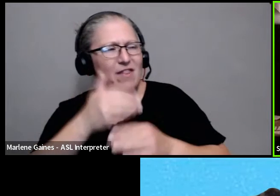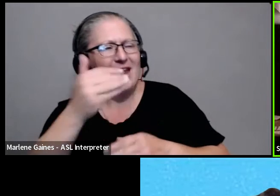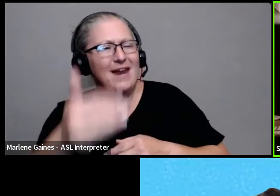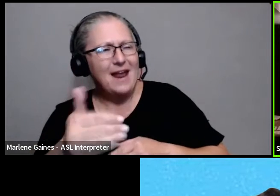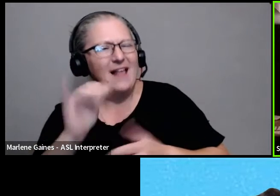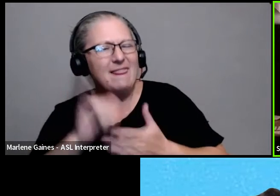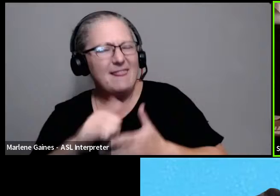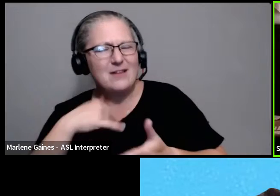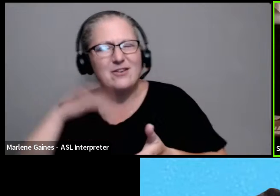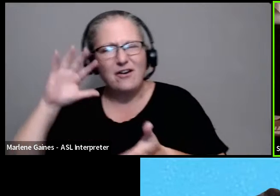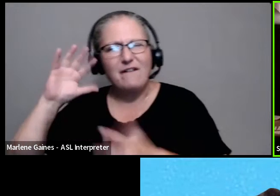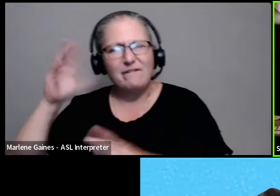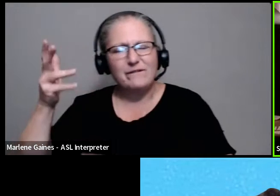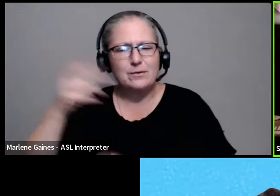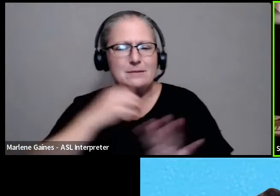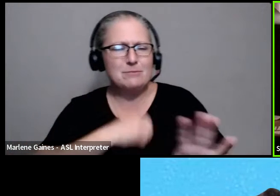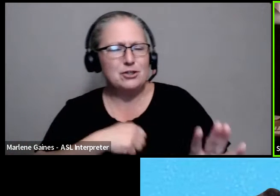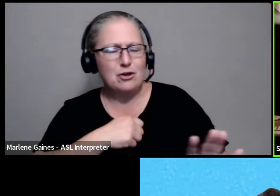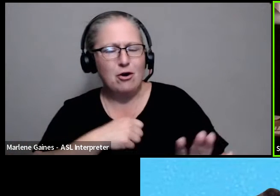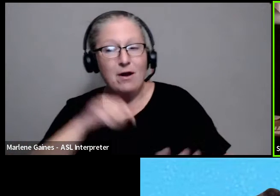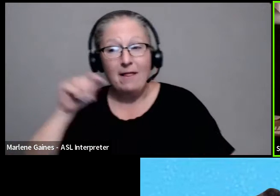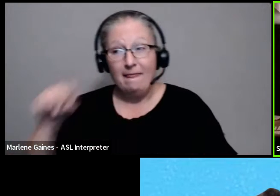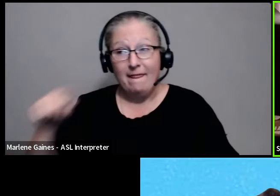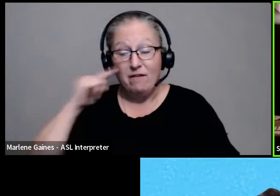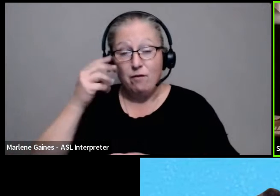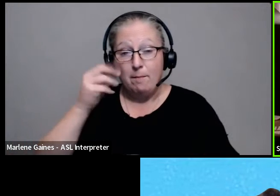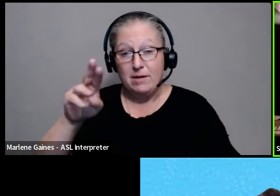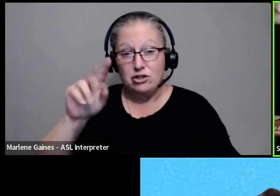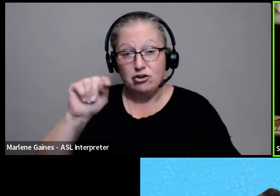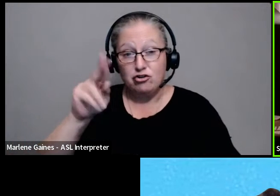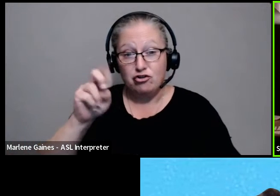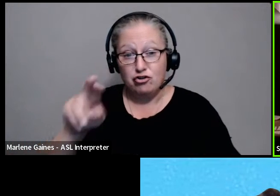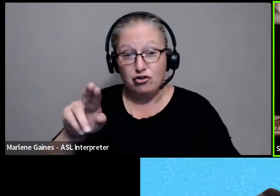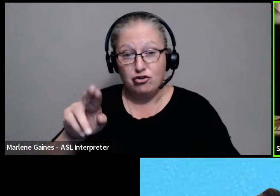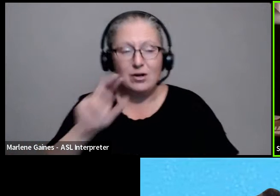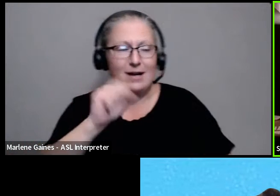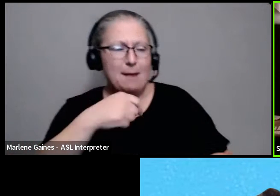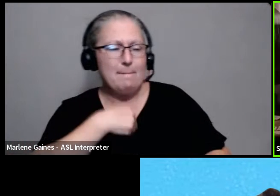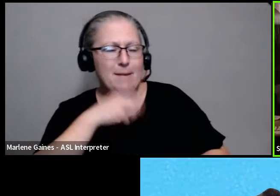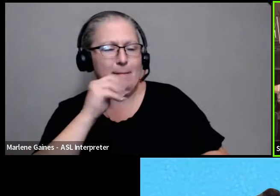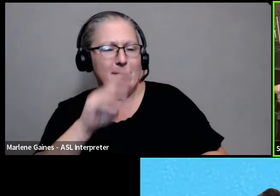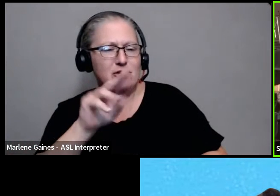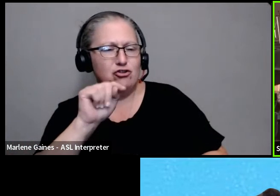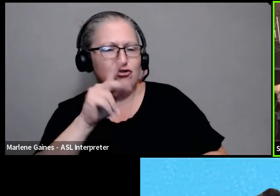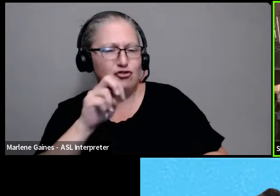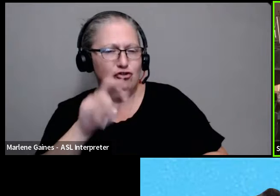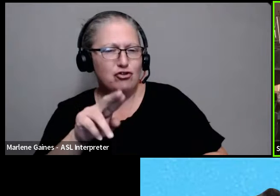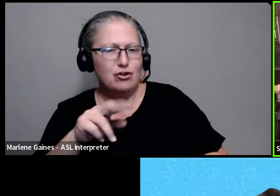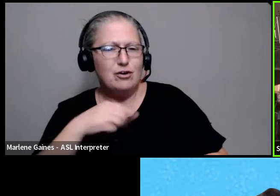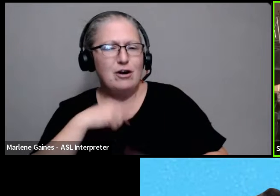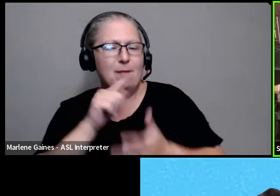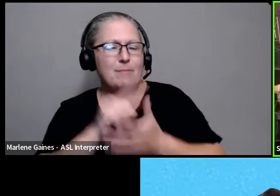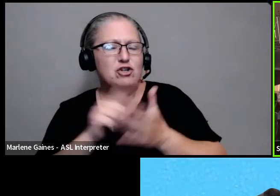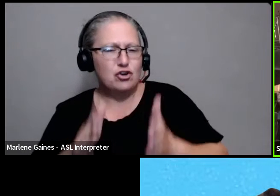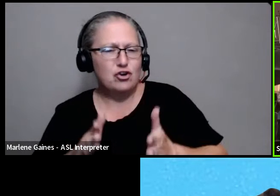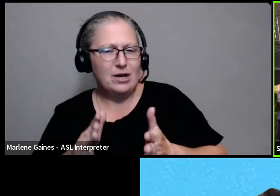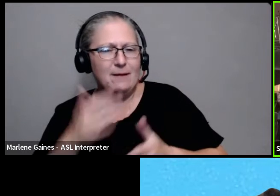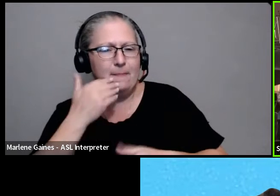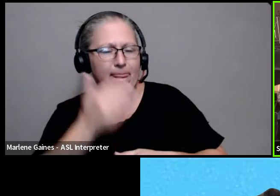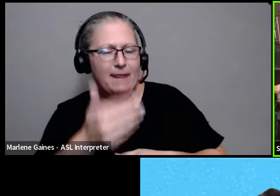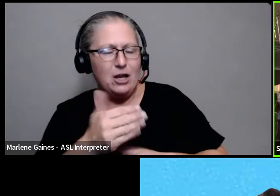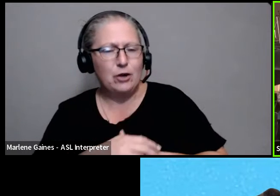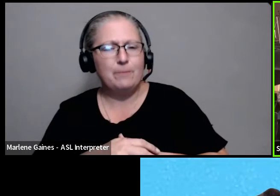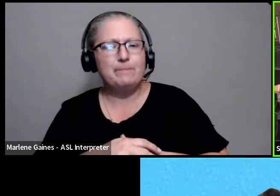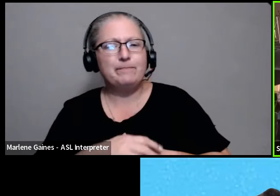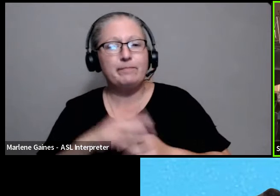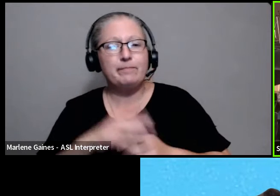got a little confused. Sorry. I'm sorry. So this is for Mr. Turner. This is, yeah, I'm Mr. Turner. Thank you. An attorney, and so thank you.